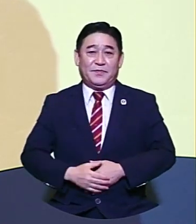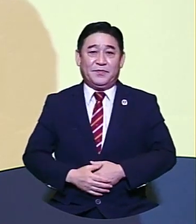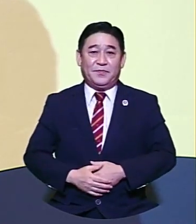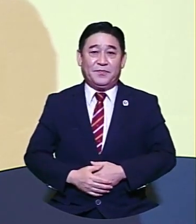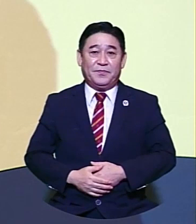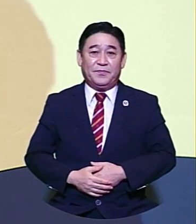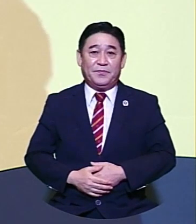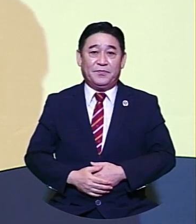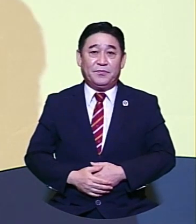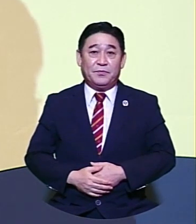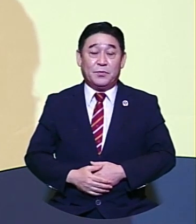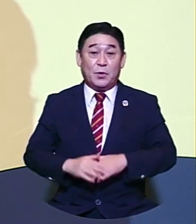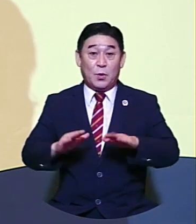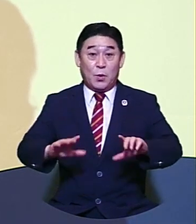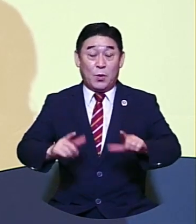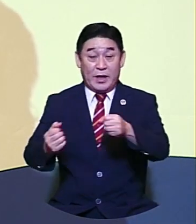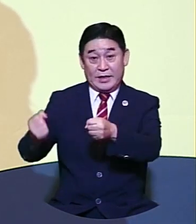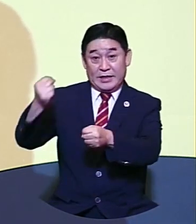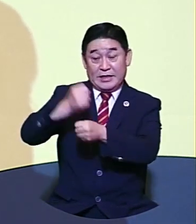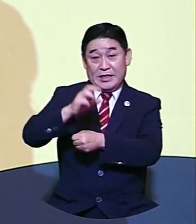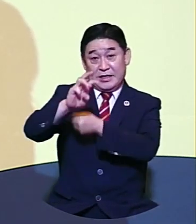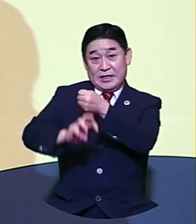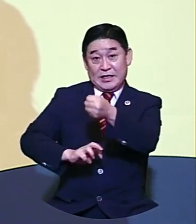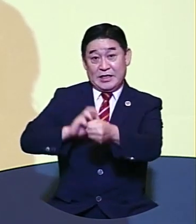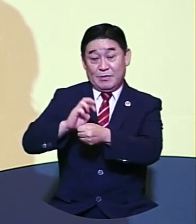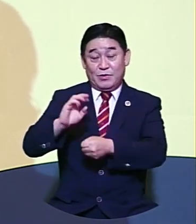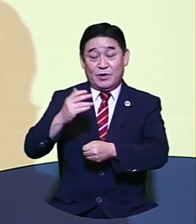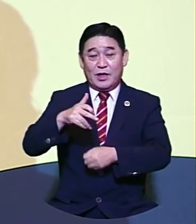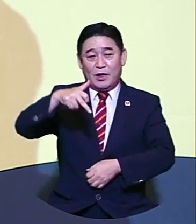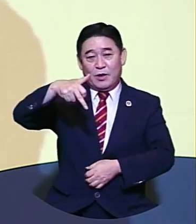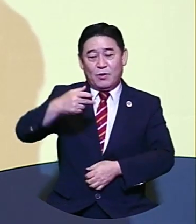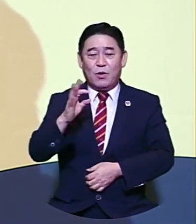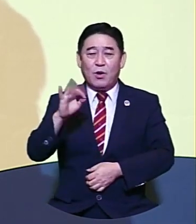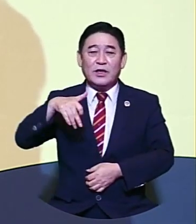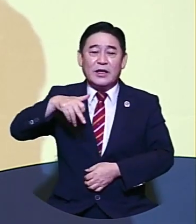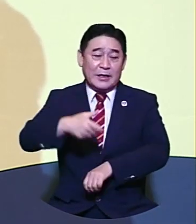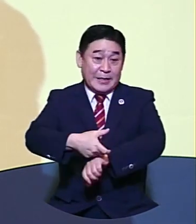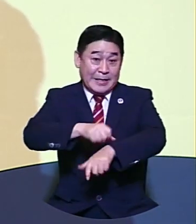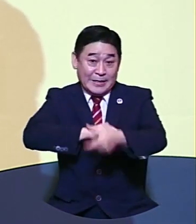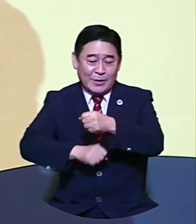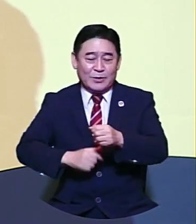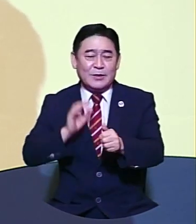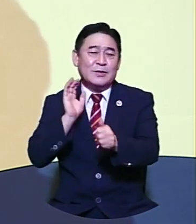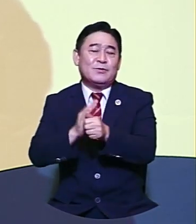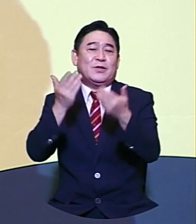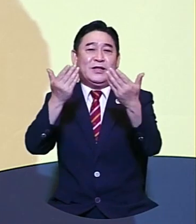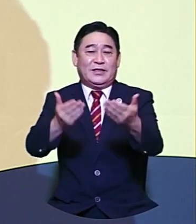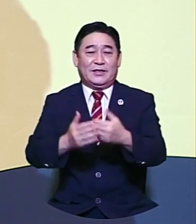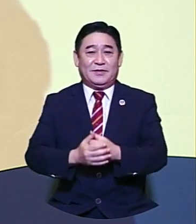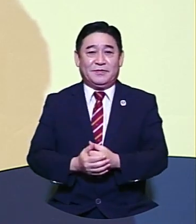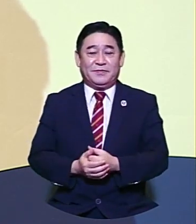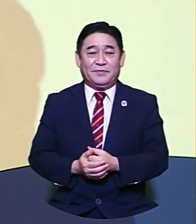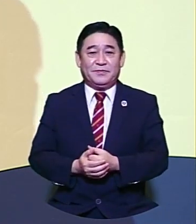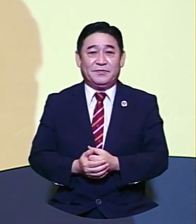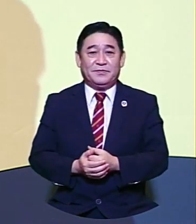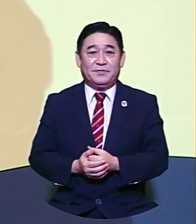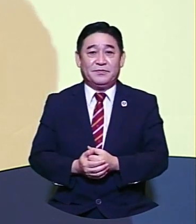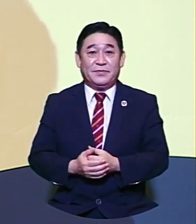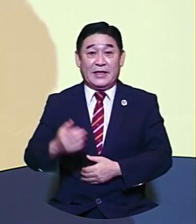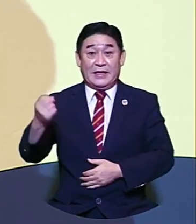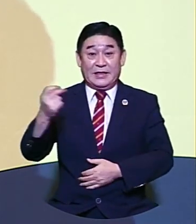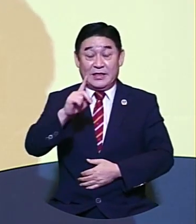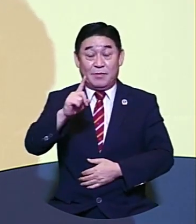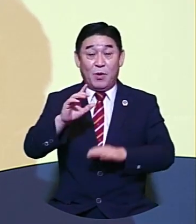new milestone for all of our efforts. KOICA, that celebrates the 30th anniversary, will also be an